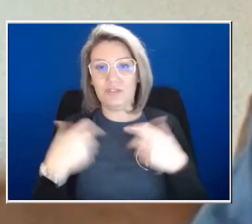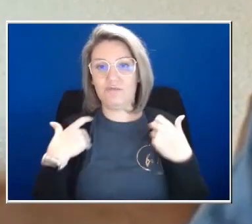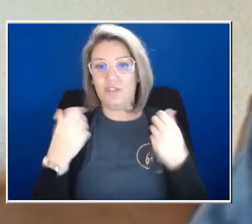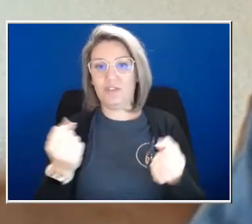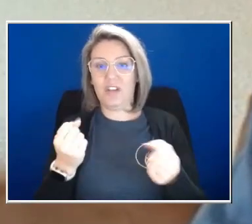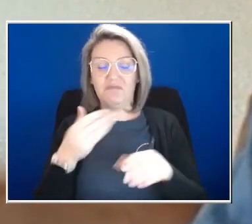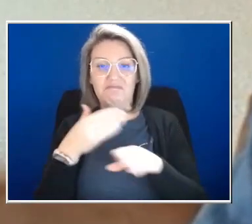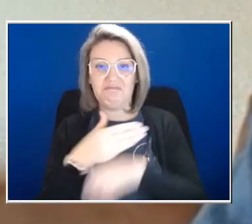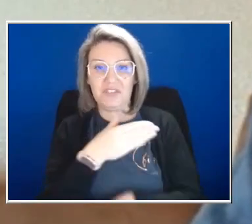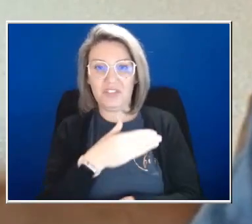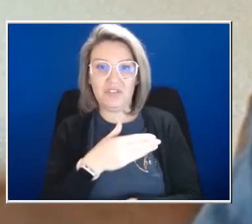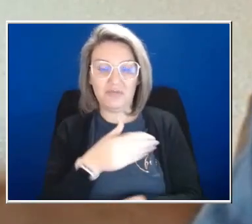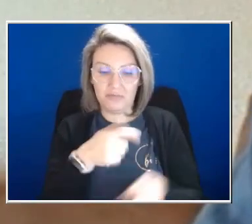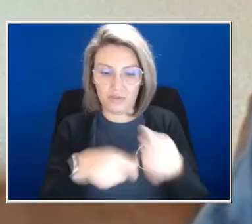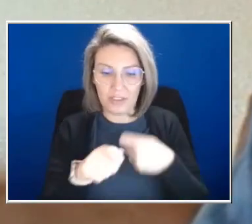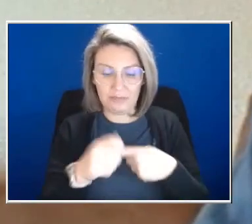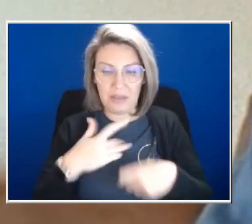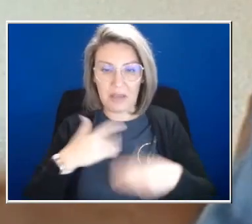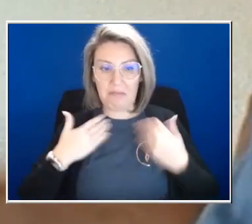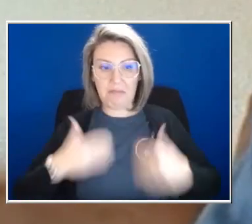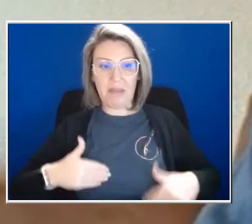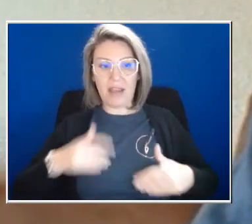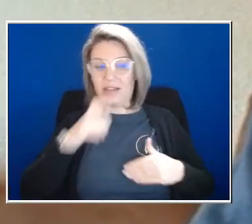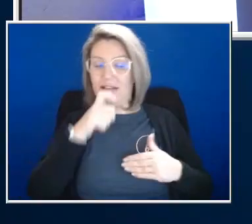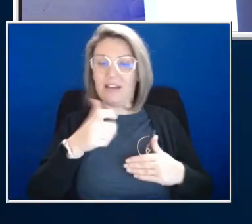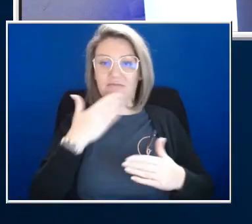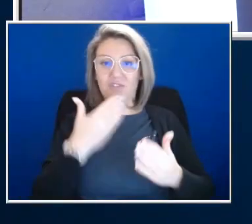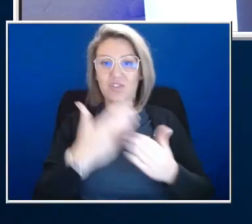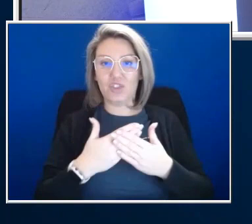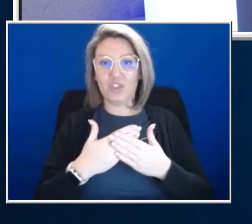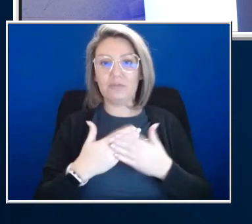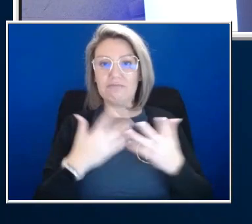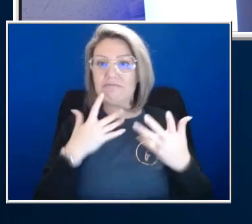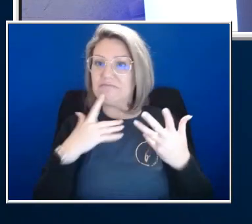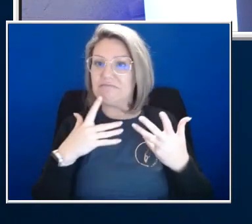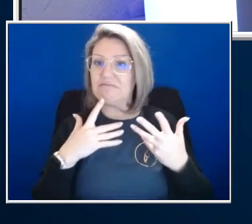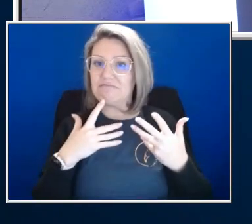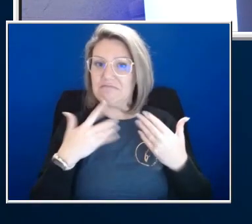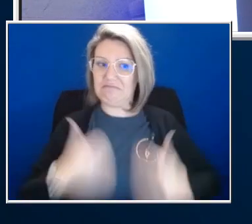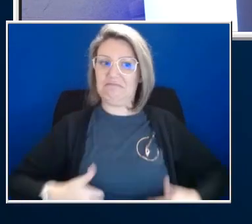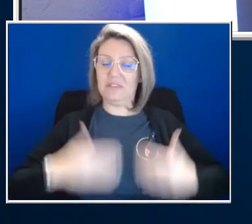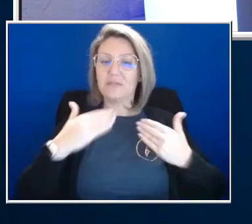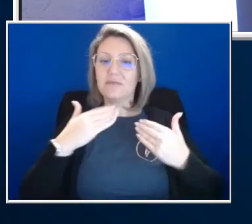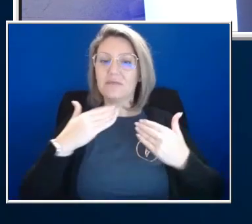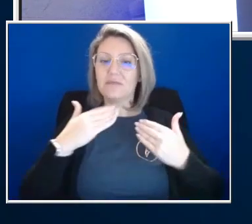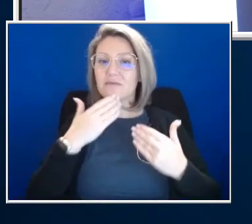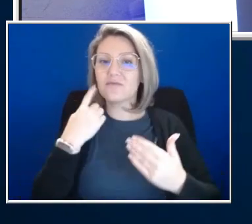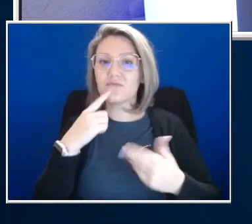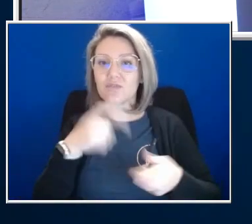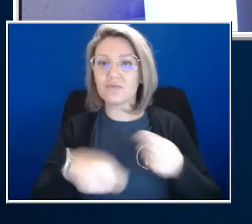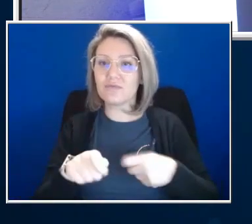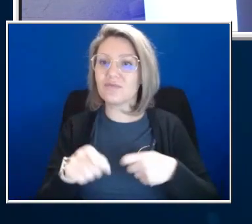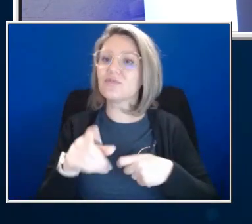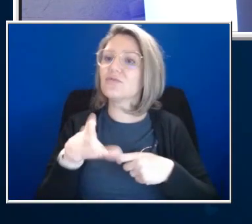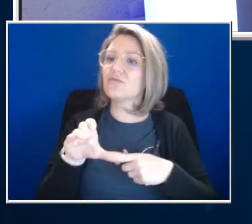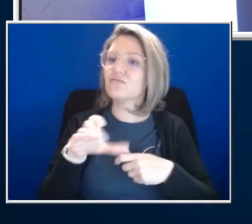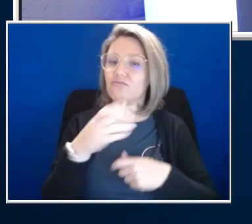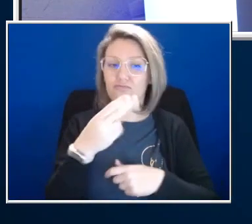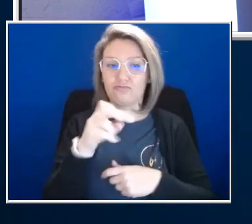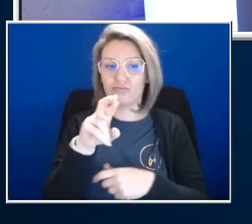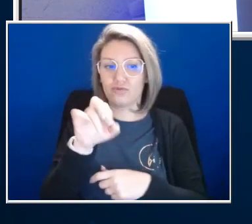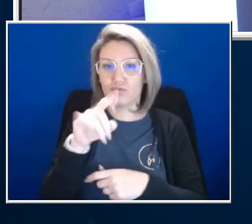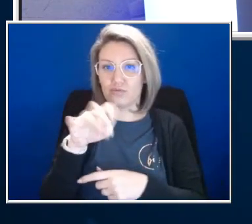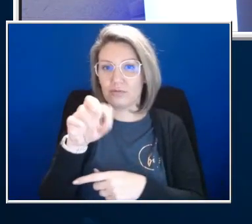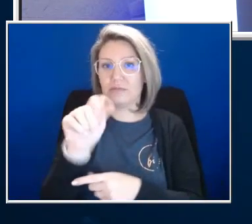body wouldn't have been in that good a shape to accept the transplant. So sure. And Christina, you had a little bit more time to prepare, because again, you're about 6 months